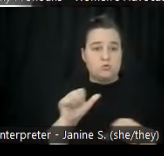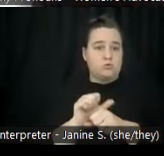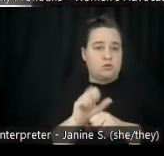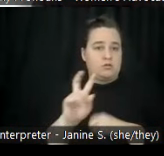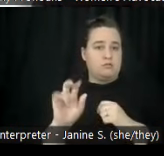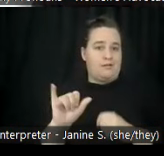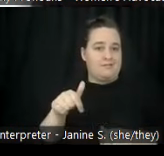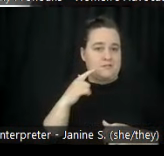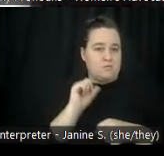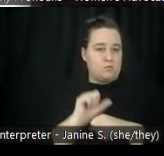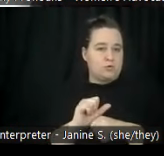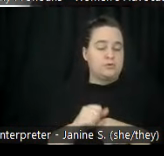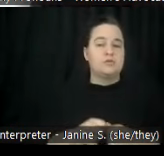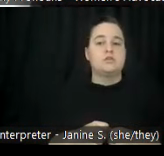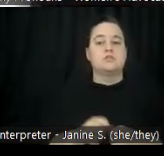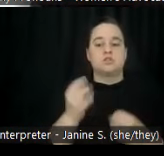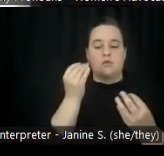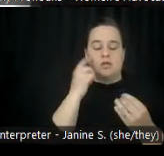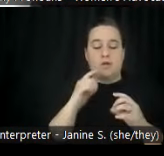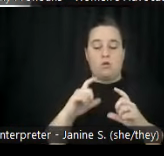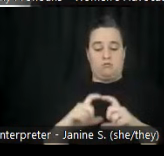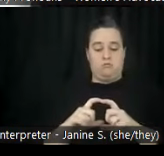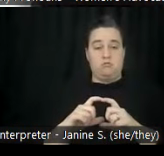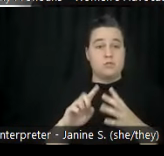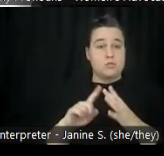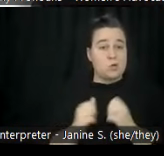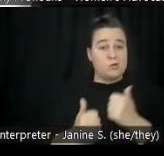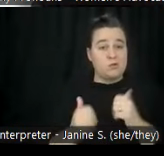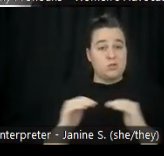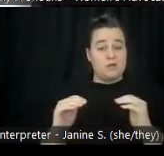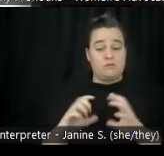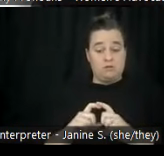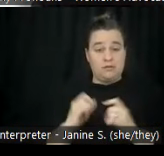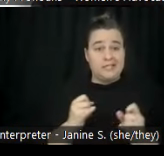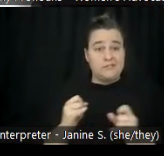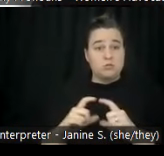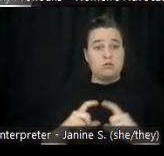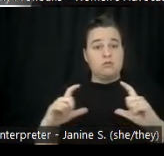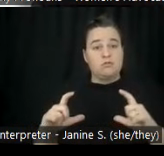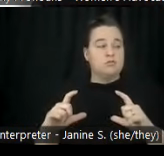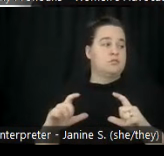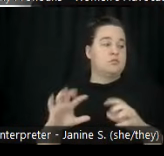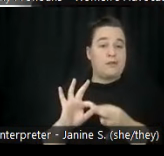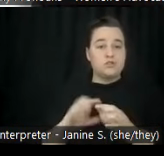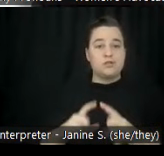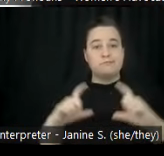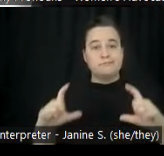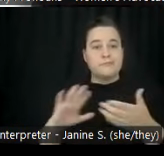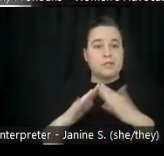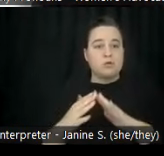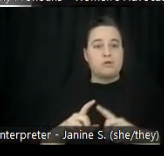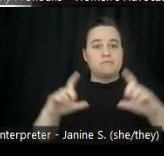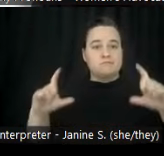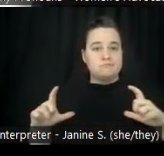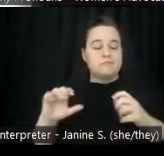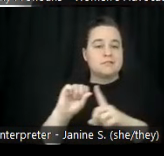So thinking about which level you want to start with or focus on and brainstorming ways to center LGBTQ survivors in these efforts